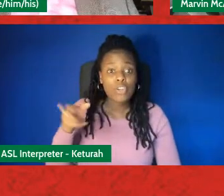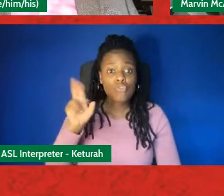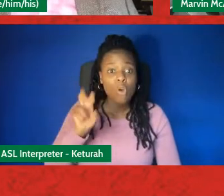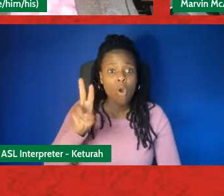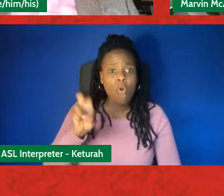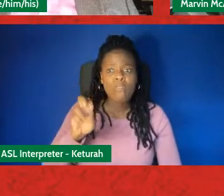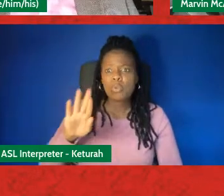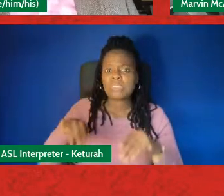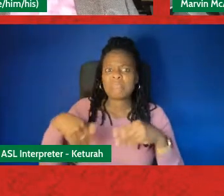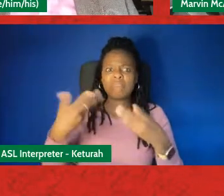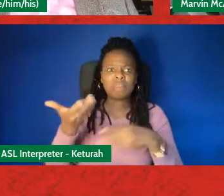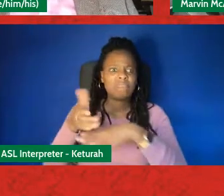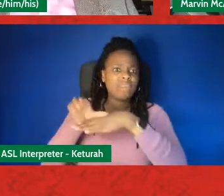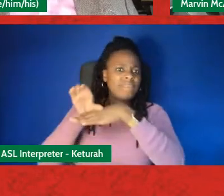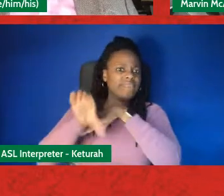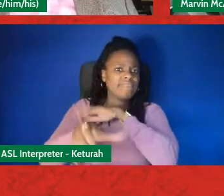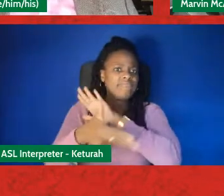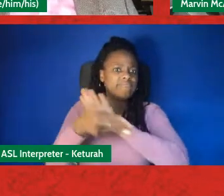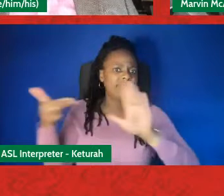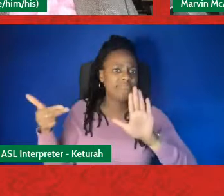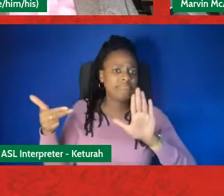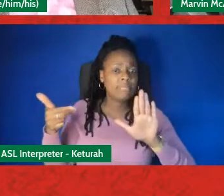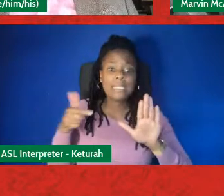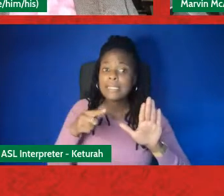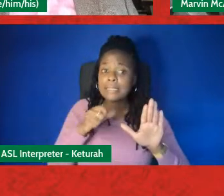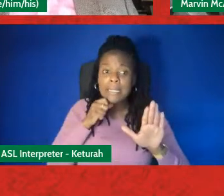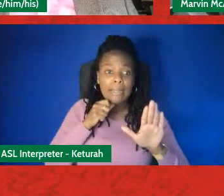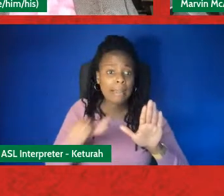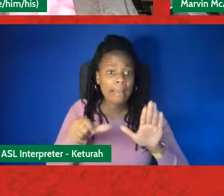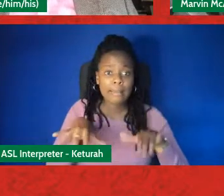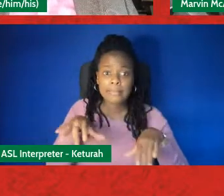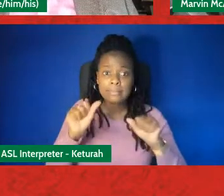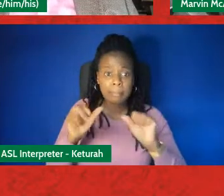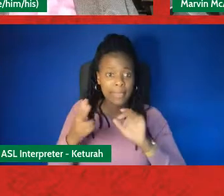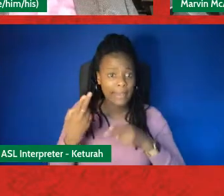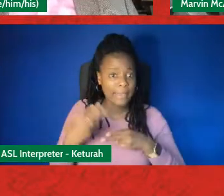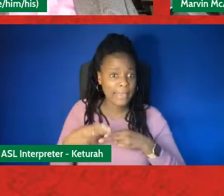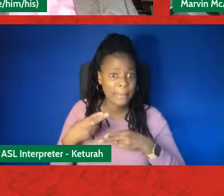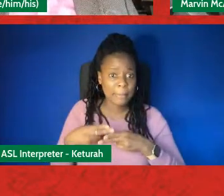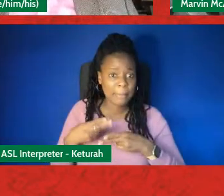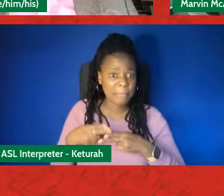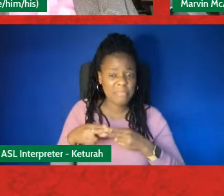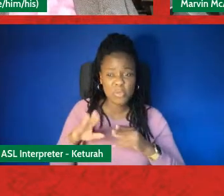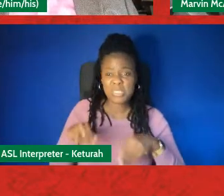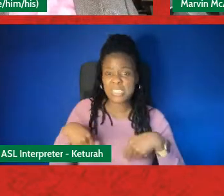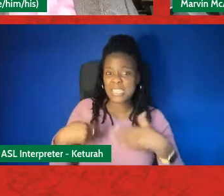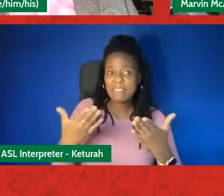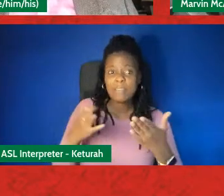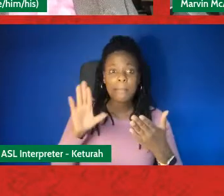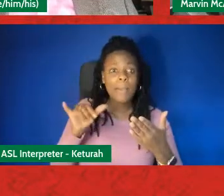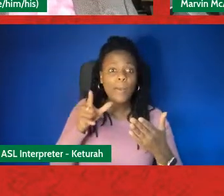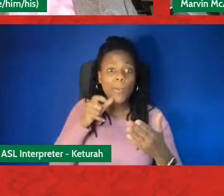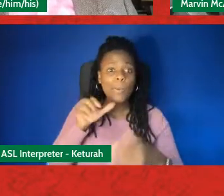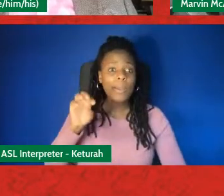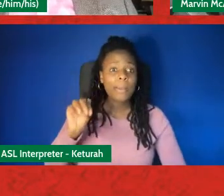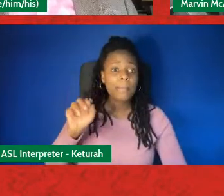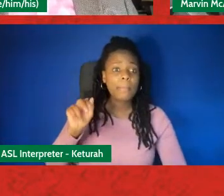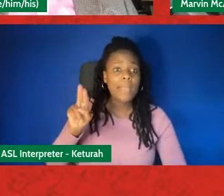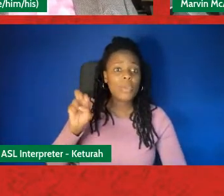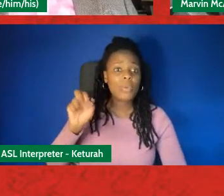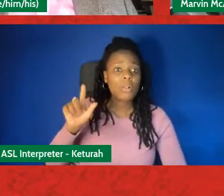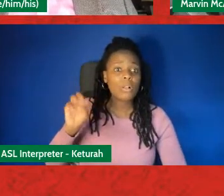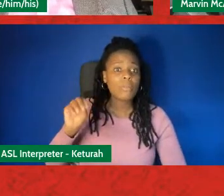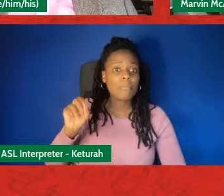on William Brown. He did not adopt that name. That name was given to him by Manuel Mordecai Noah,